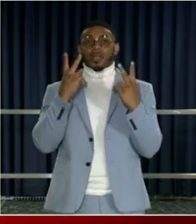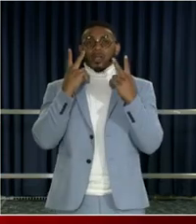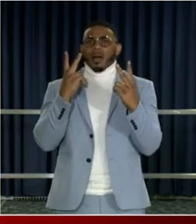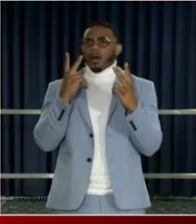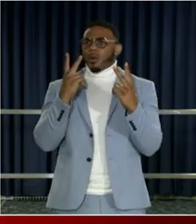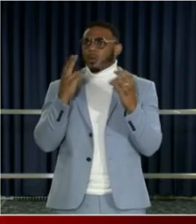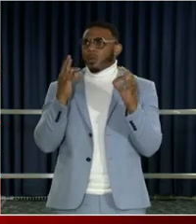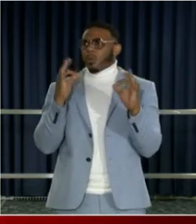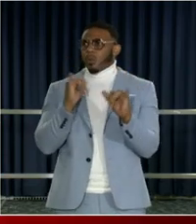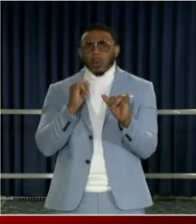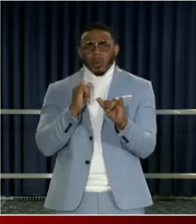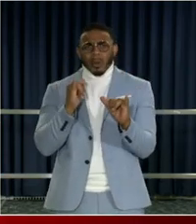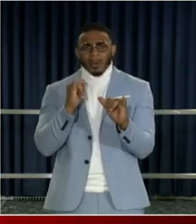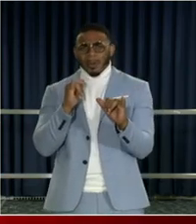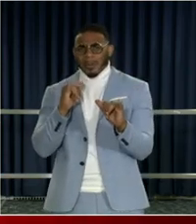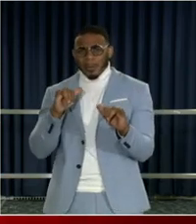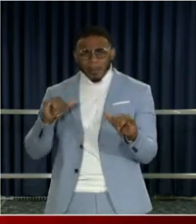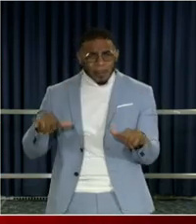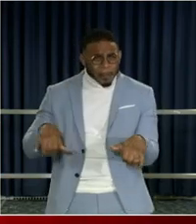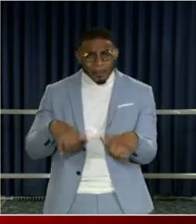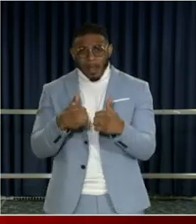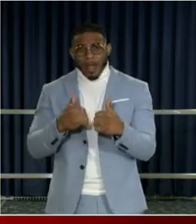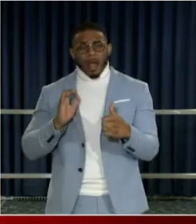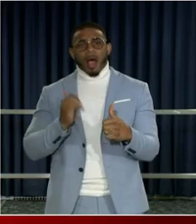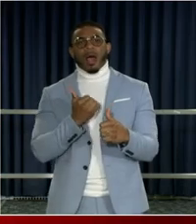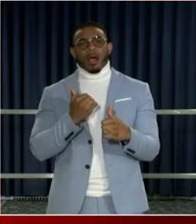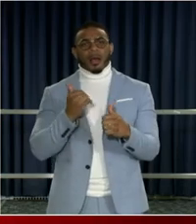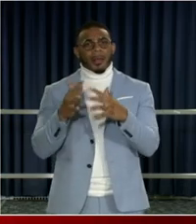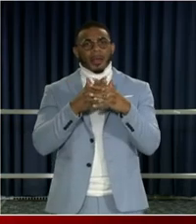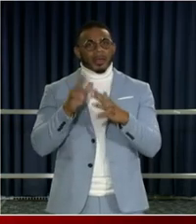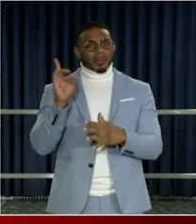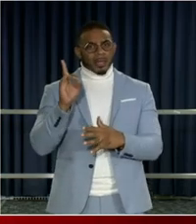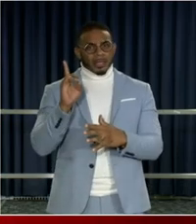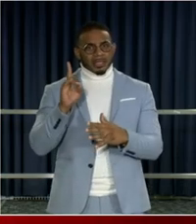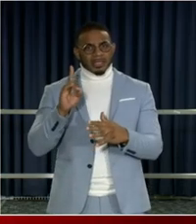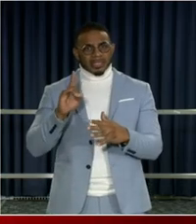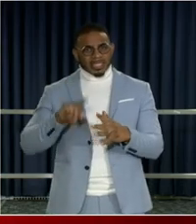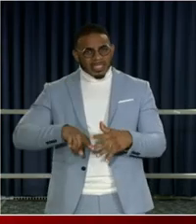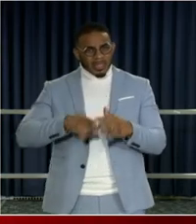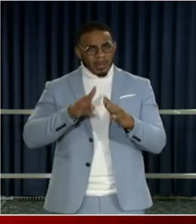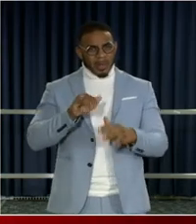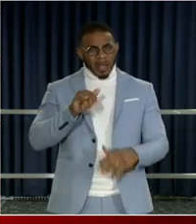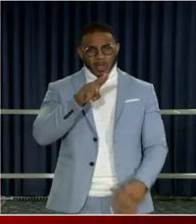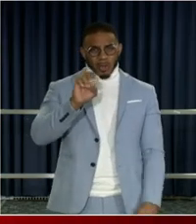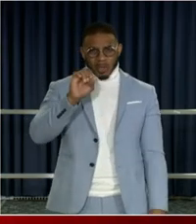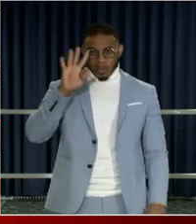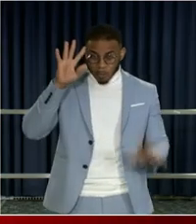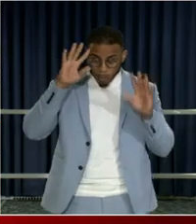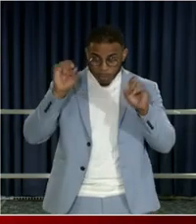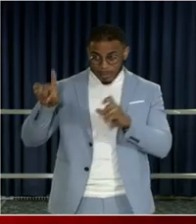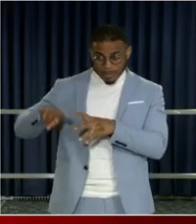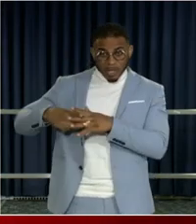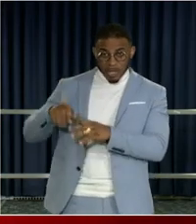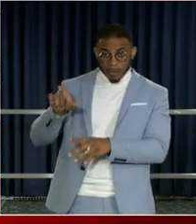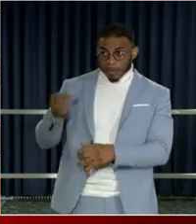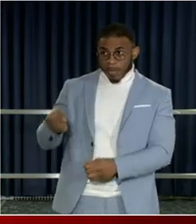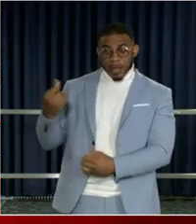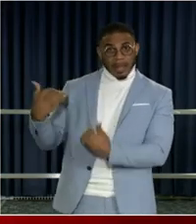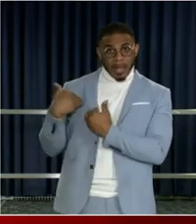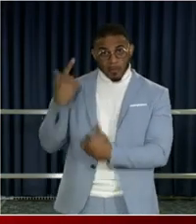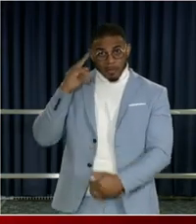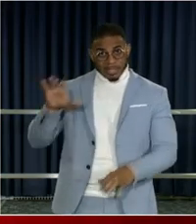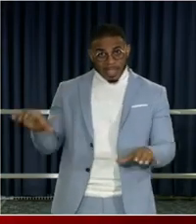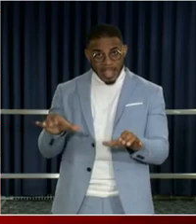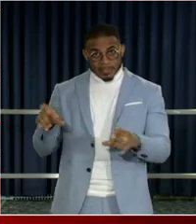an unprecedented attack on our American democracy incited by the United States President, and he must be held